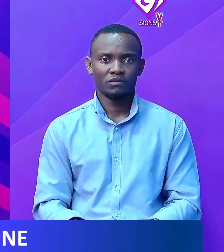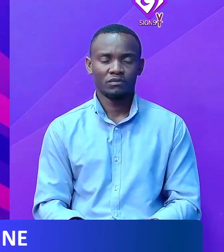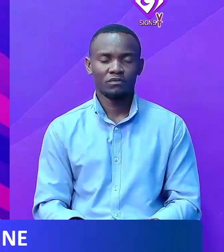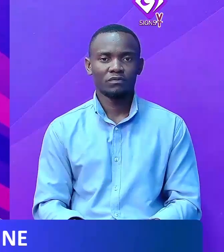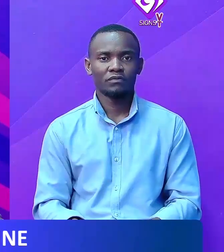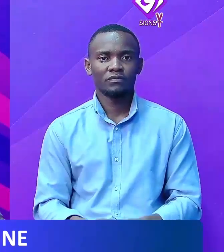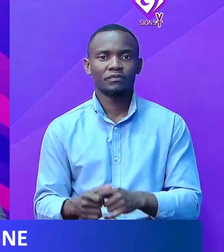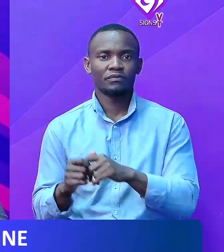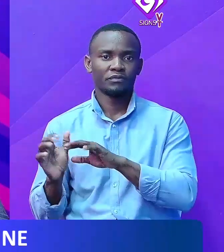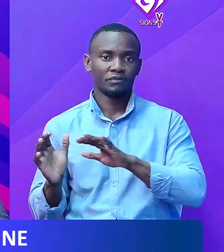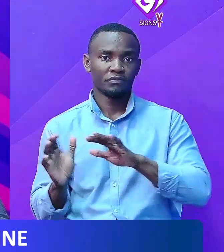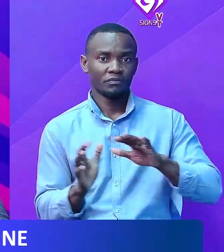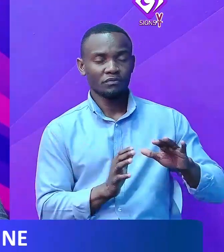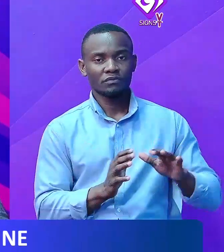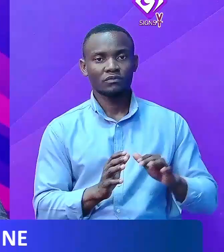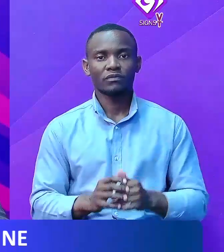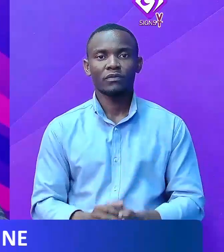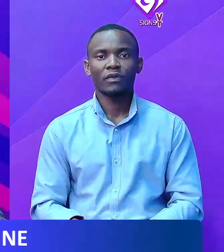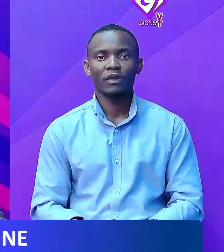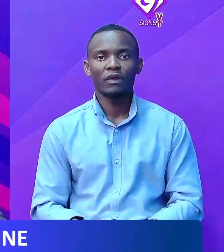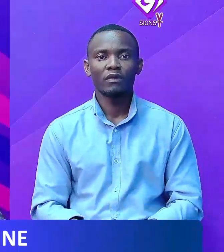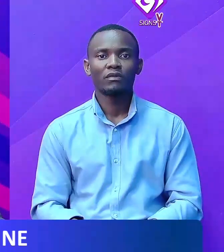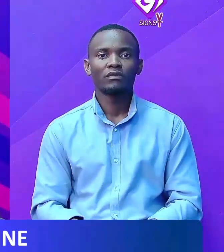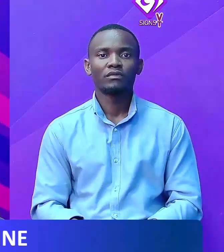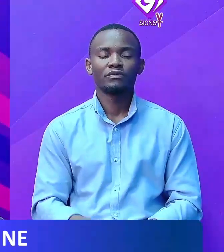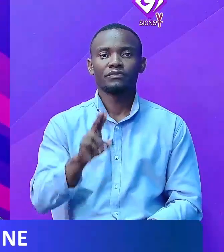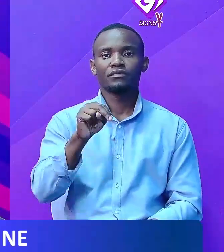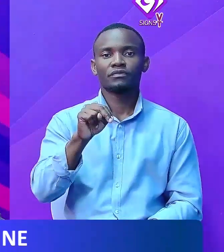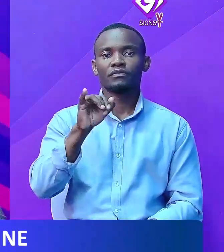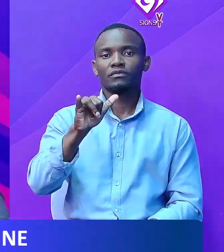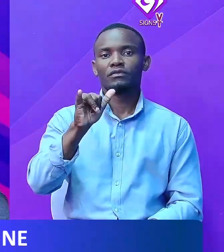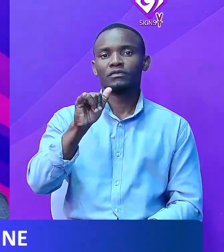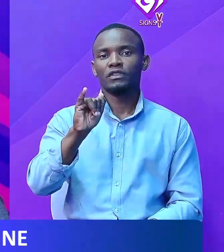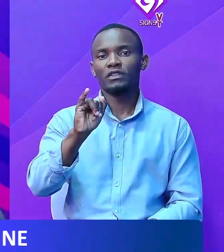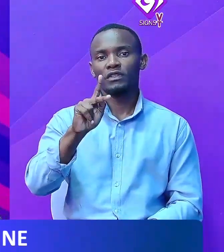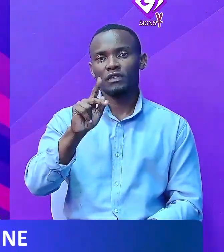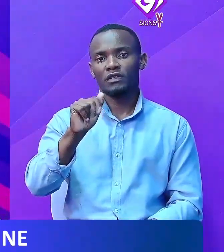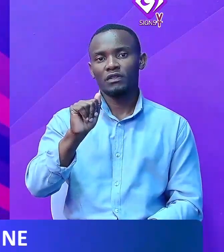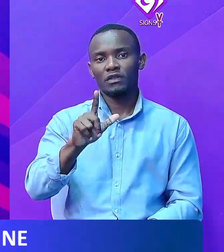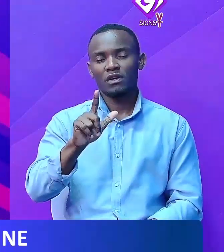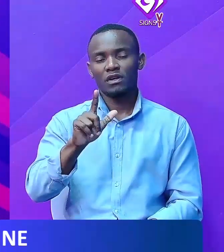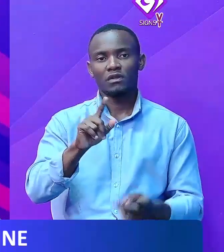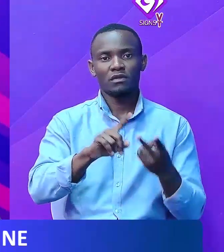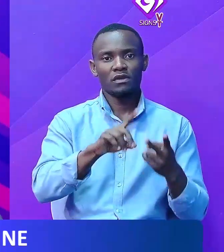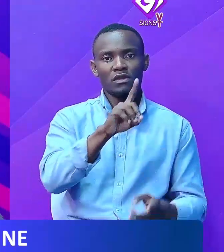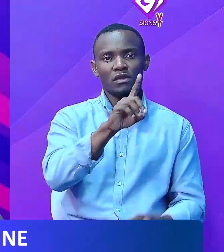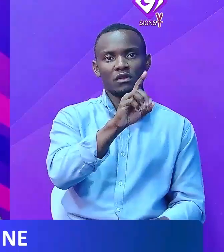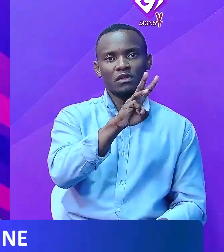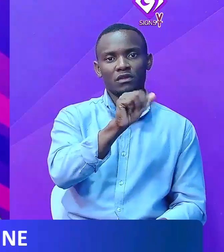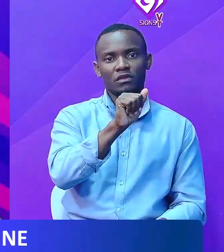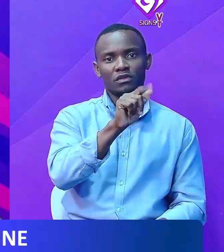Away from that now to Nyikal to Duale. Goal is to fix SHA, not